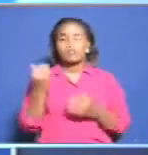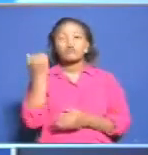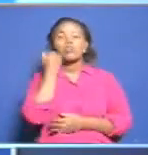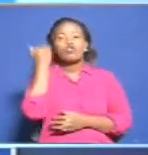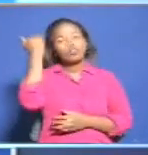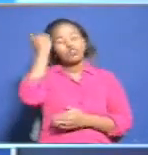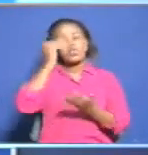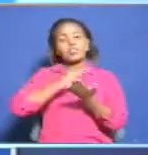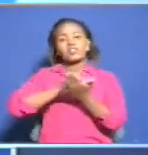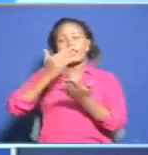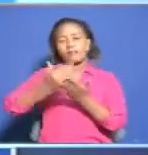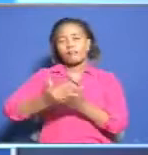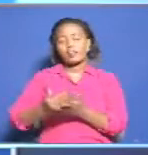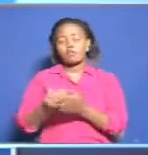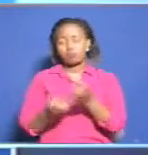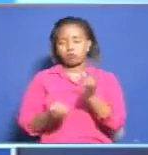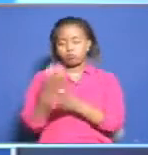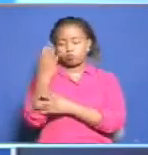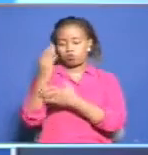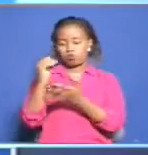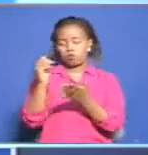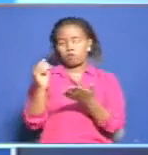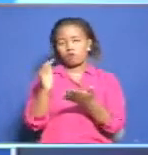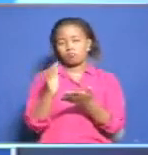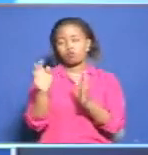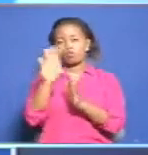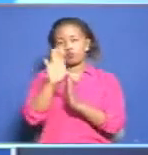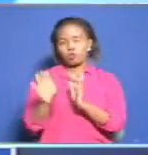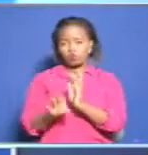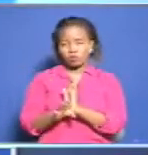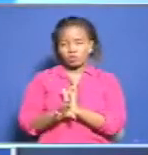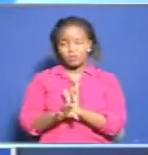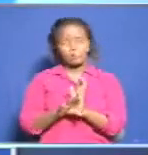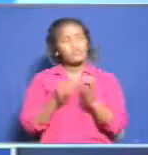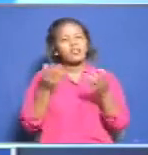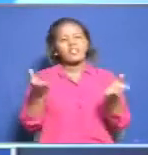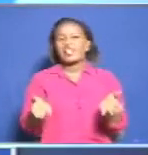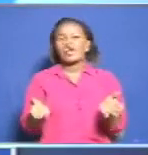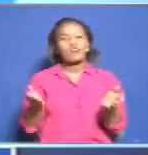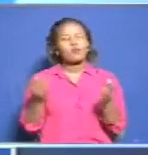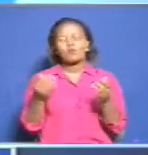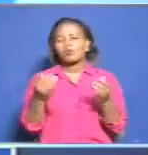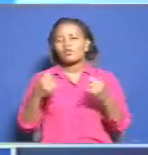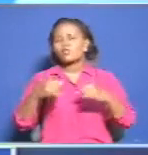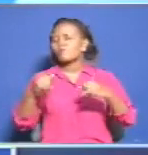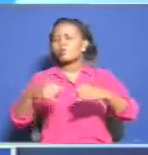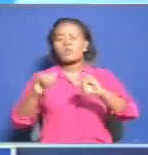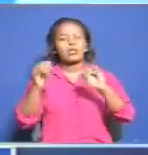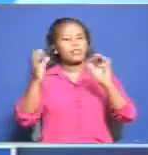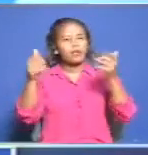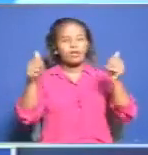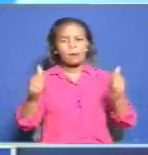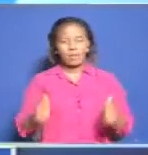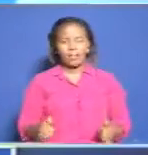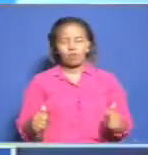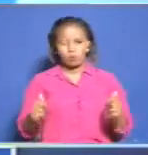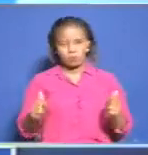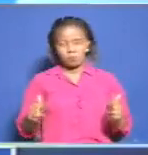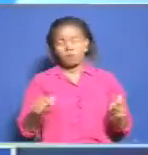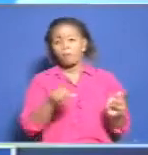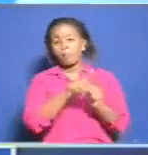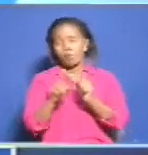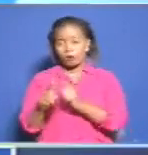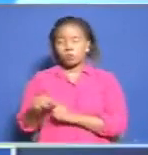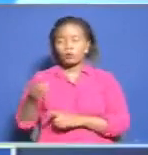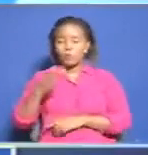established under Article 173 of the Constitution, is yet to be operationalized. We